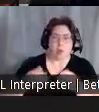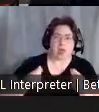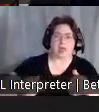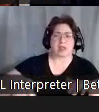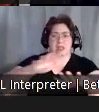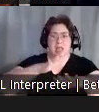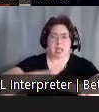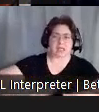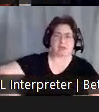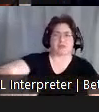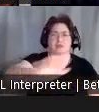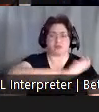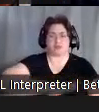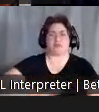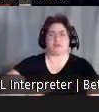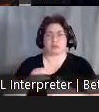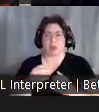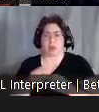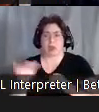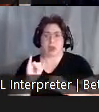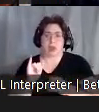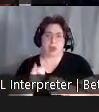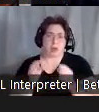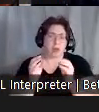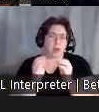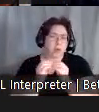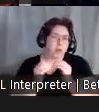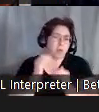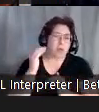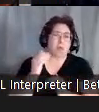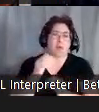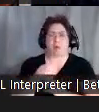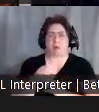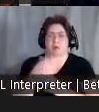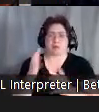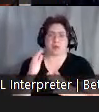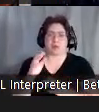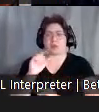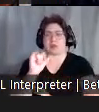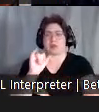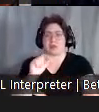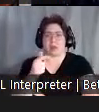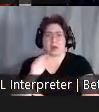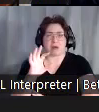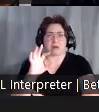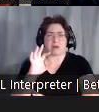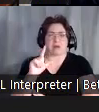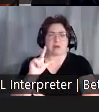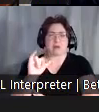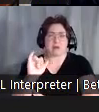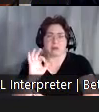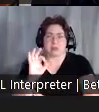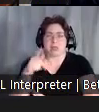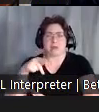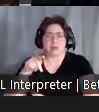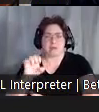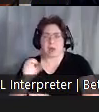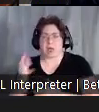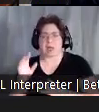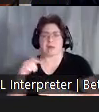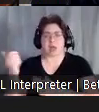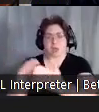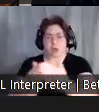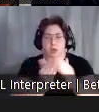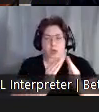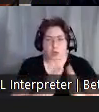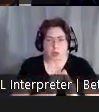the communities where I do most of my research and that I'm involved with some of the management decisions